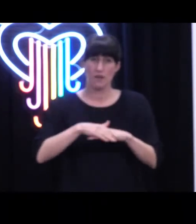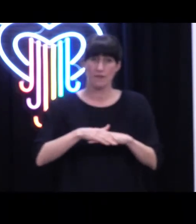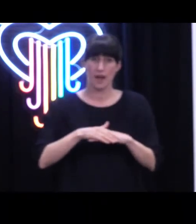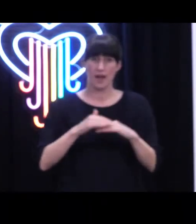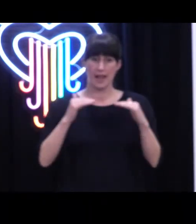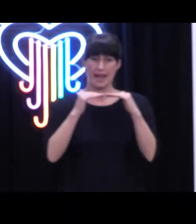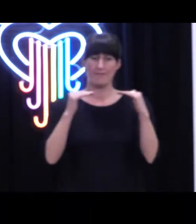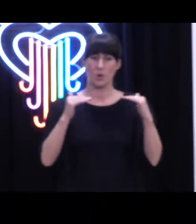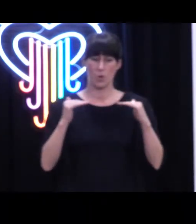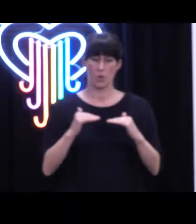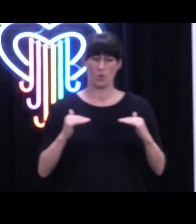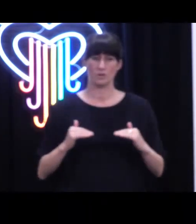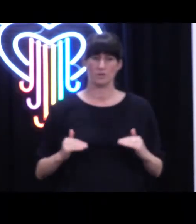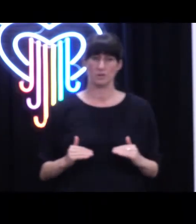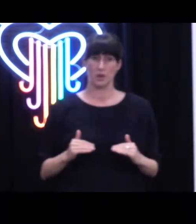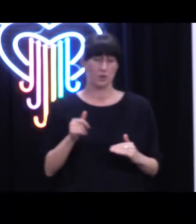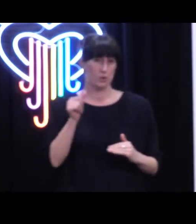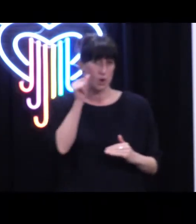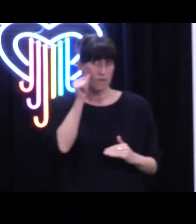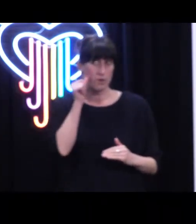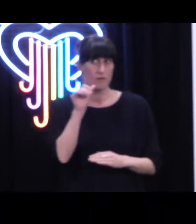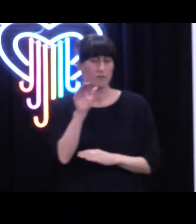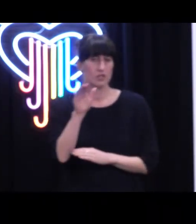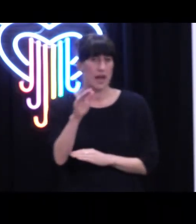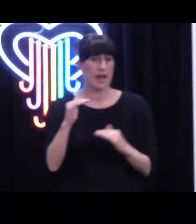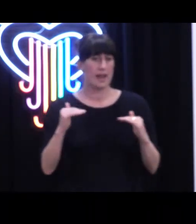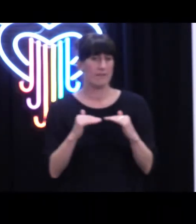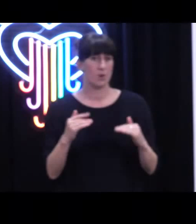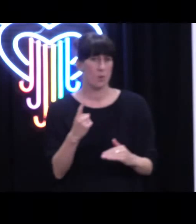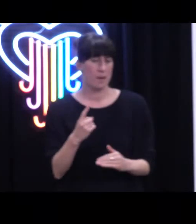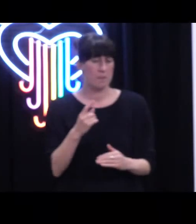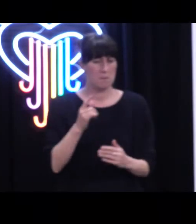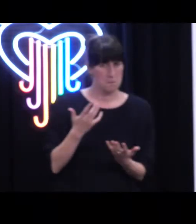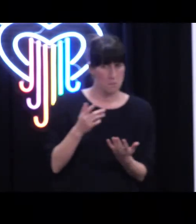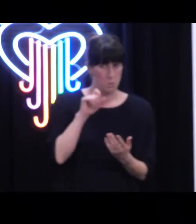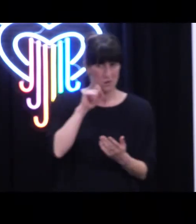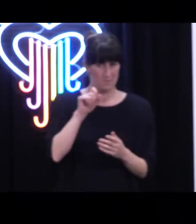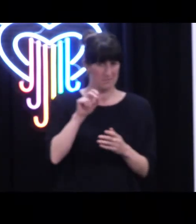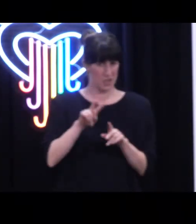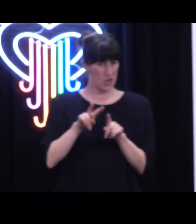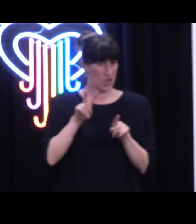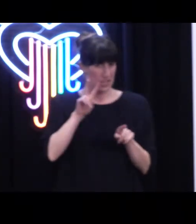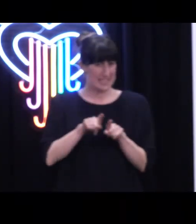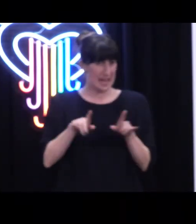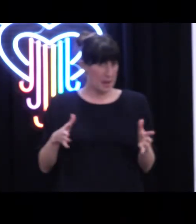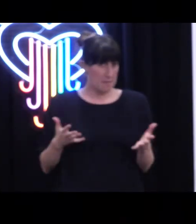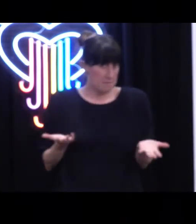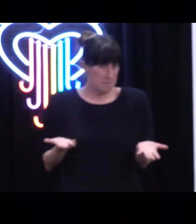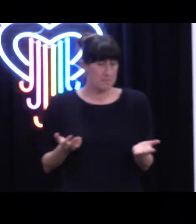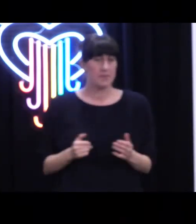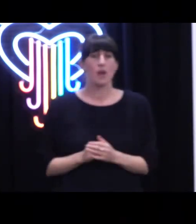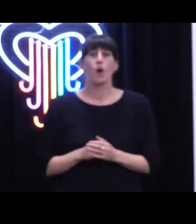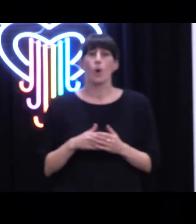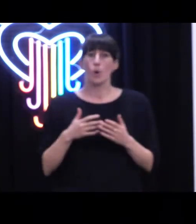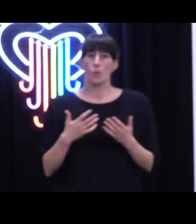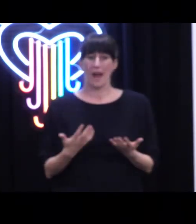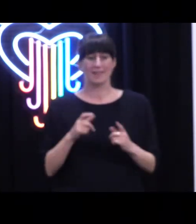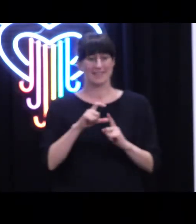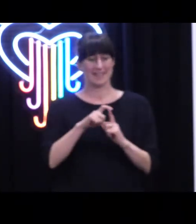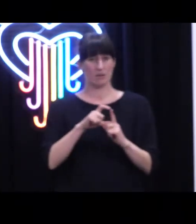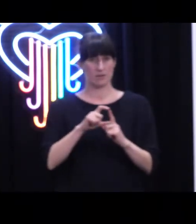alert system going forward. We all know Delta is more dangerous and more difficult, and because of that, we have adapted our